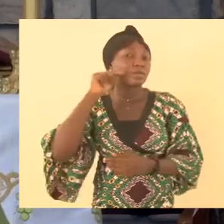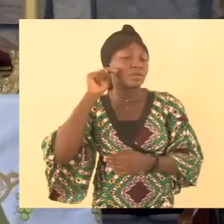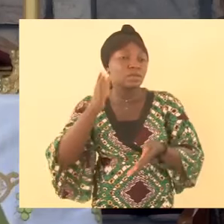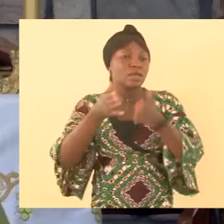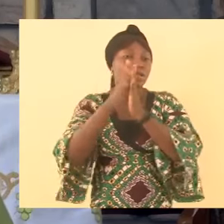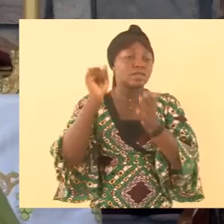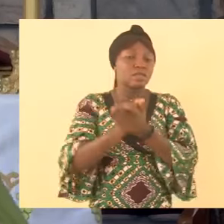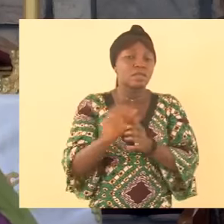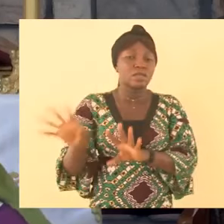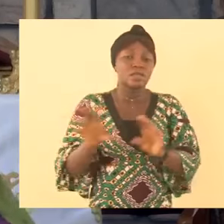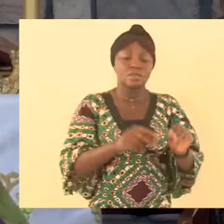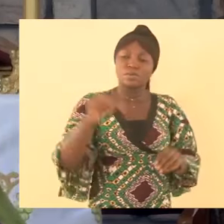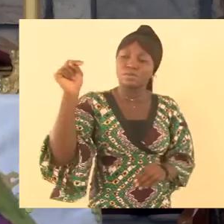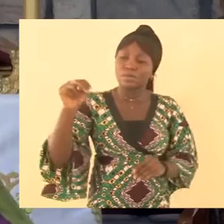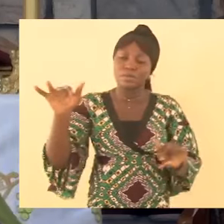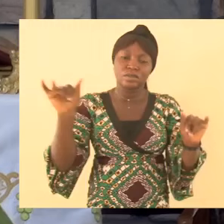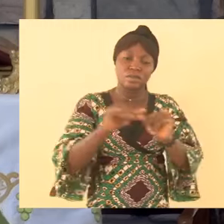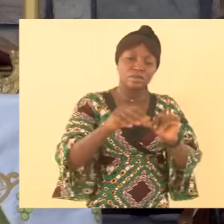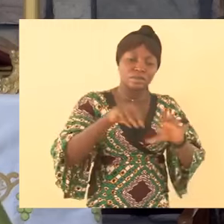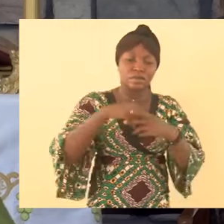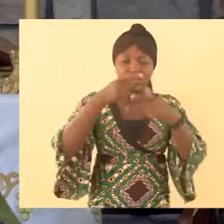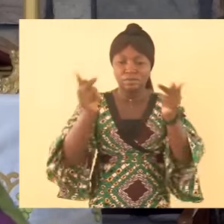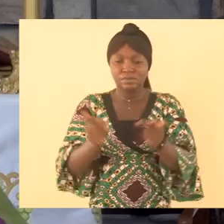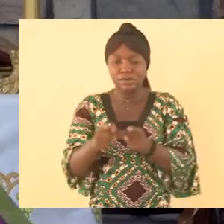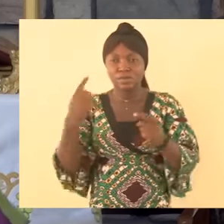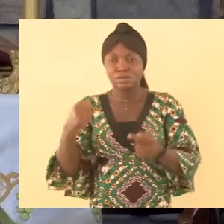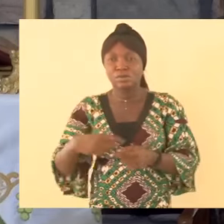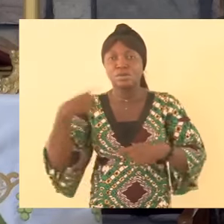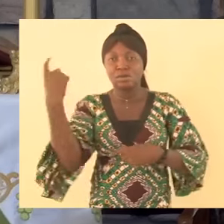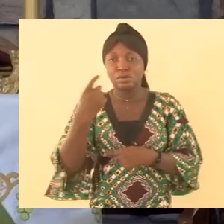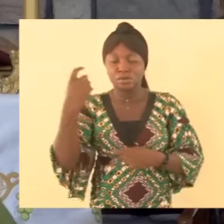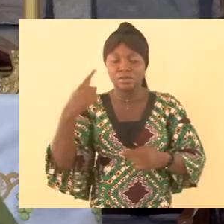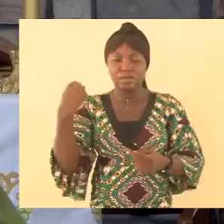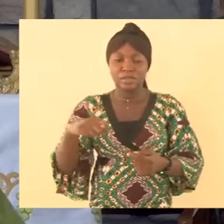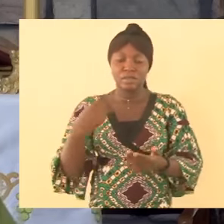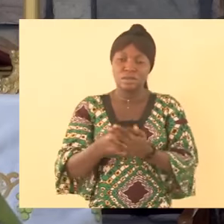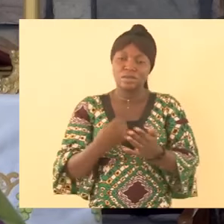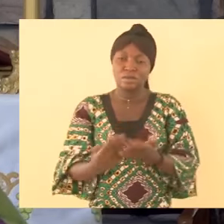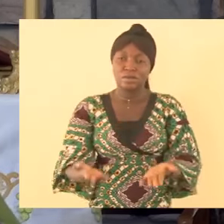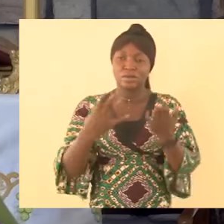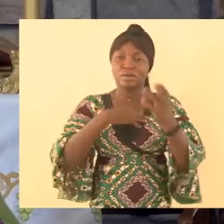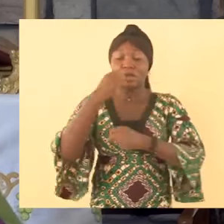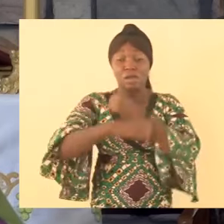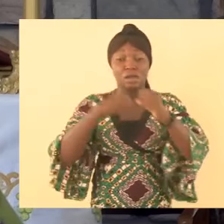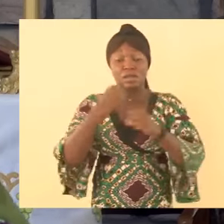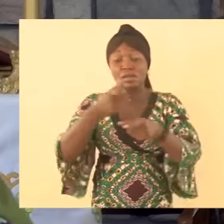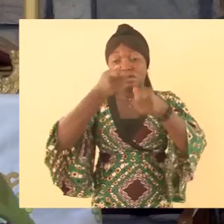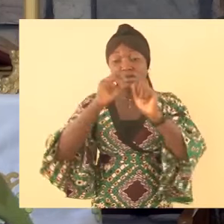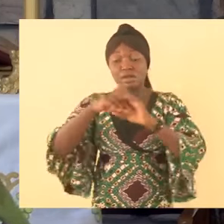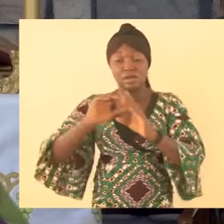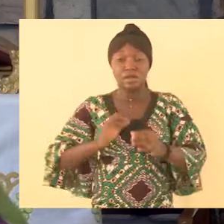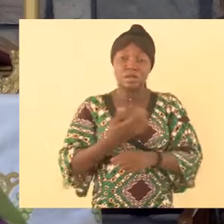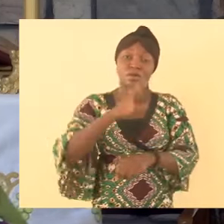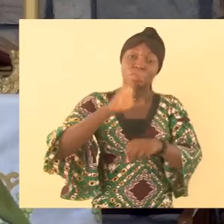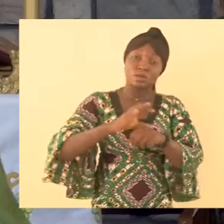put necessary measures in place to regulate the conduct of fundraising and annual harvest in